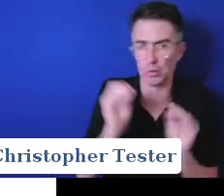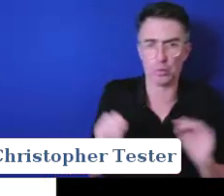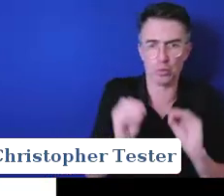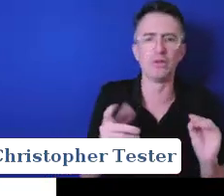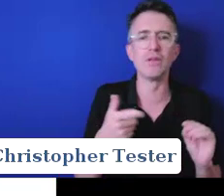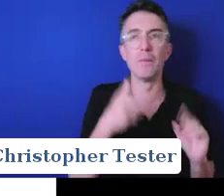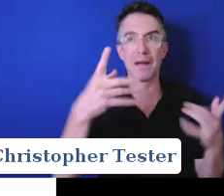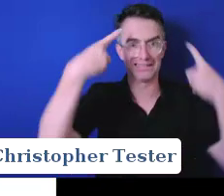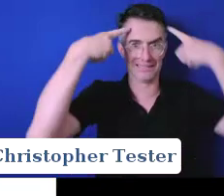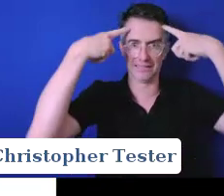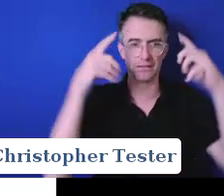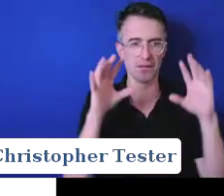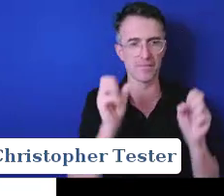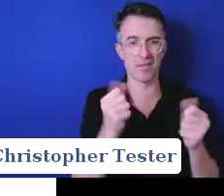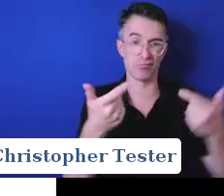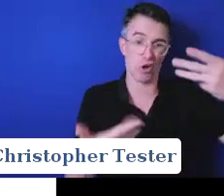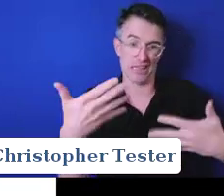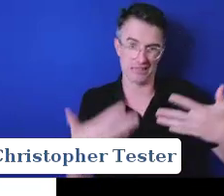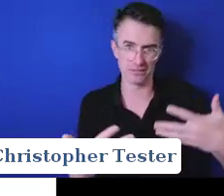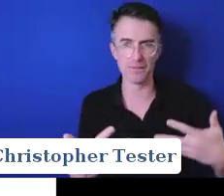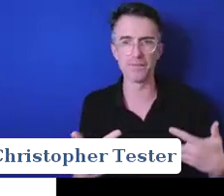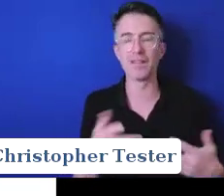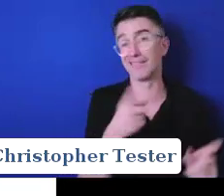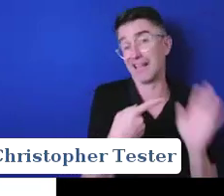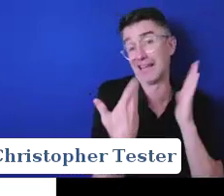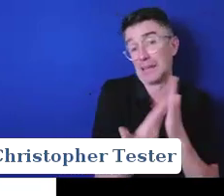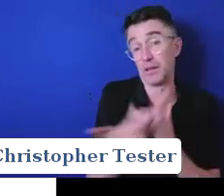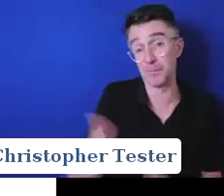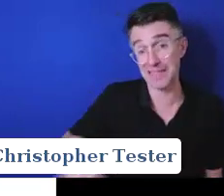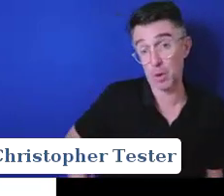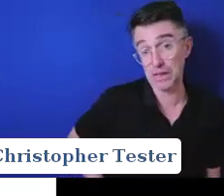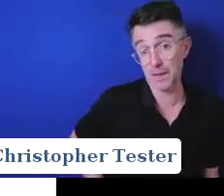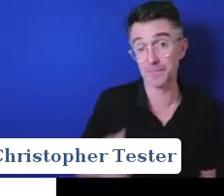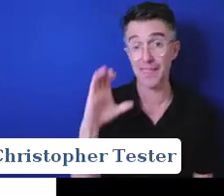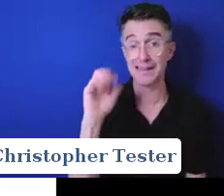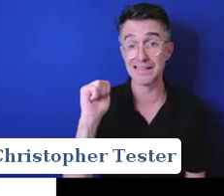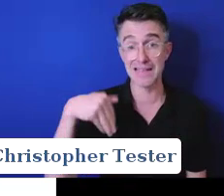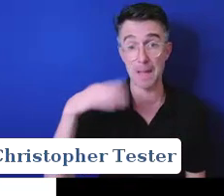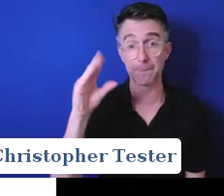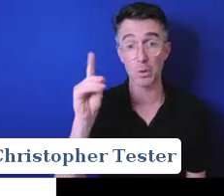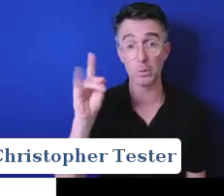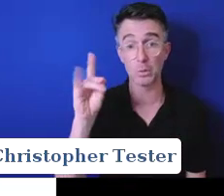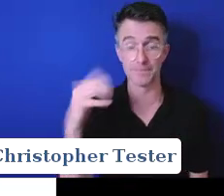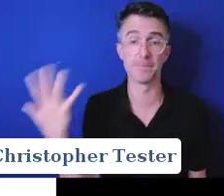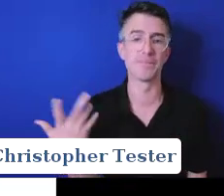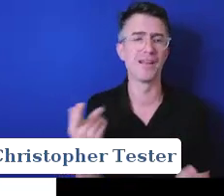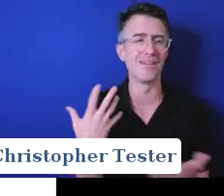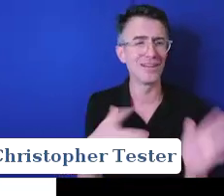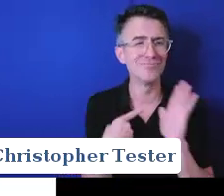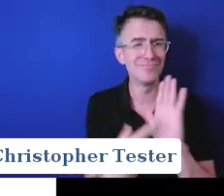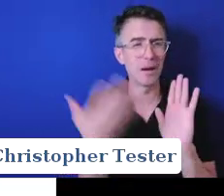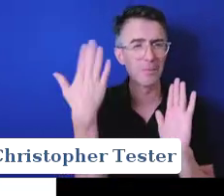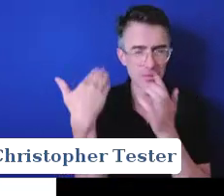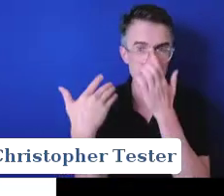Cambodia. And in as I mentioned earlier, there is assessment process there, and there is evaluation about it.